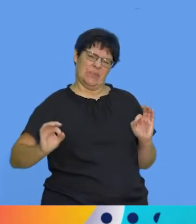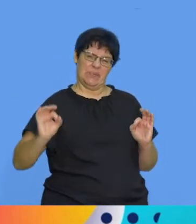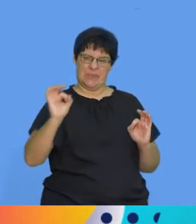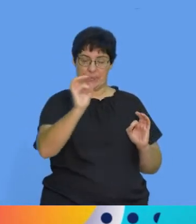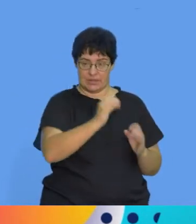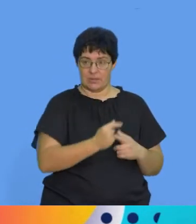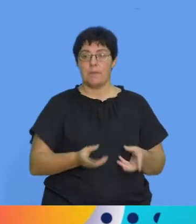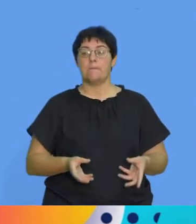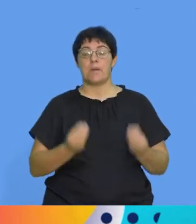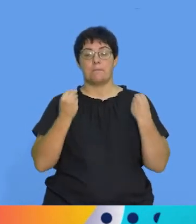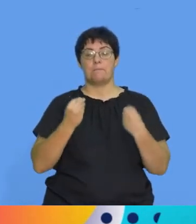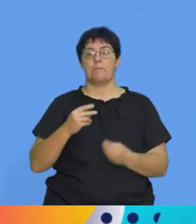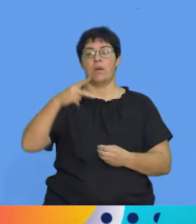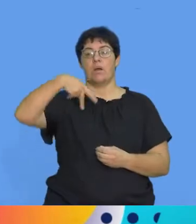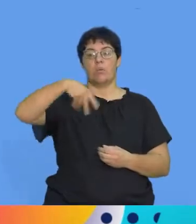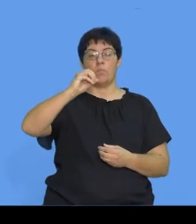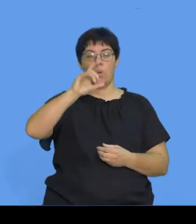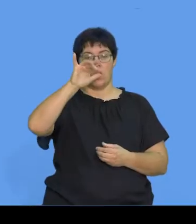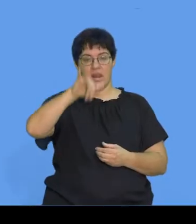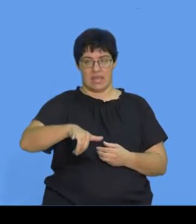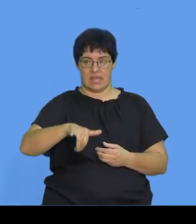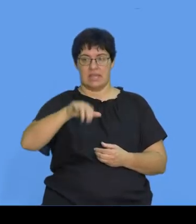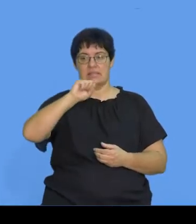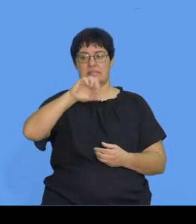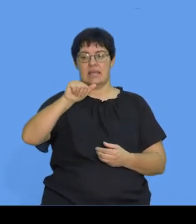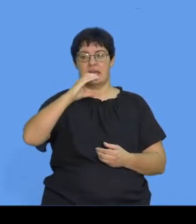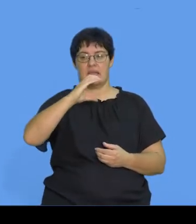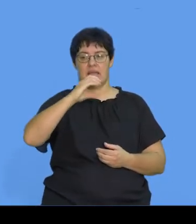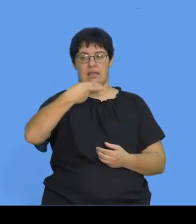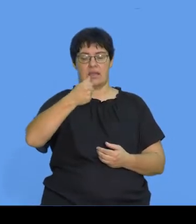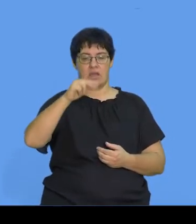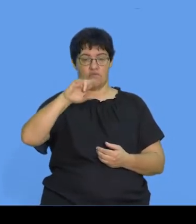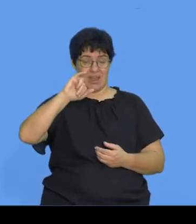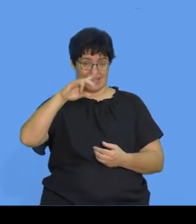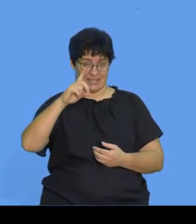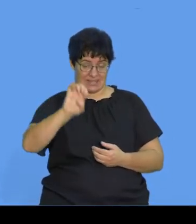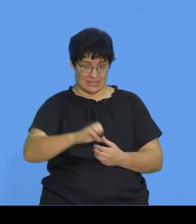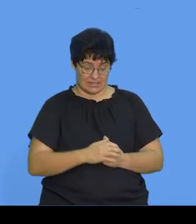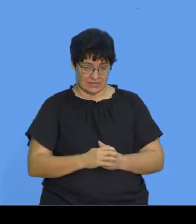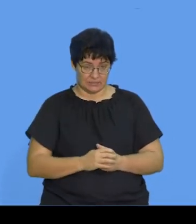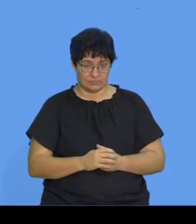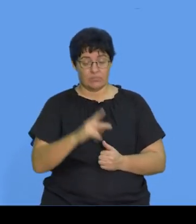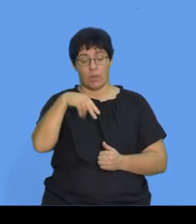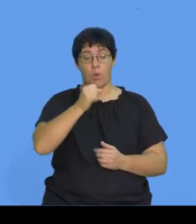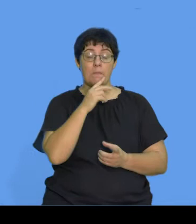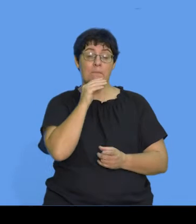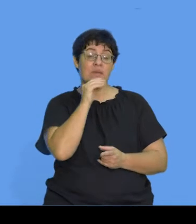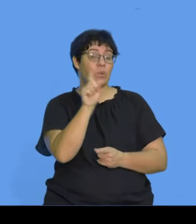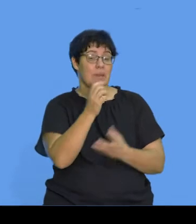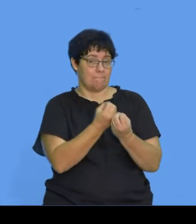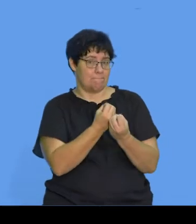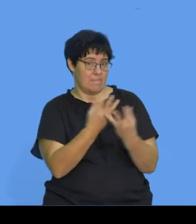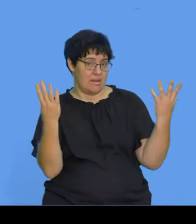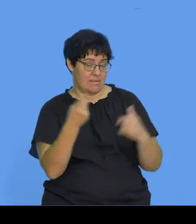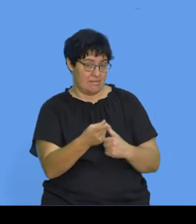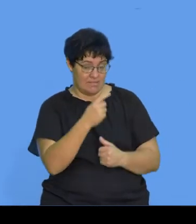And you're going to have what we call a polysaccharide. Okay, now poly means many,